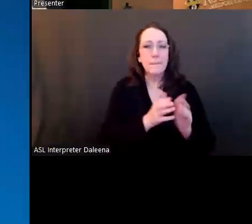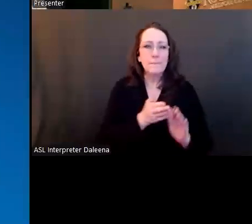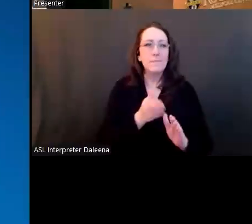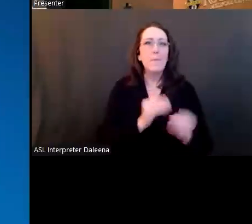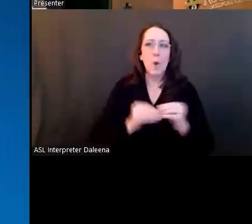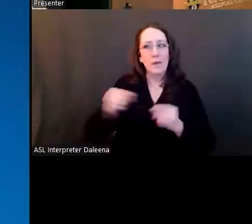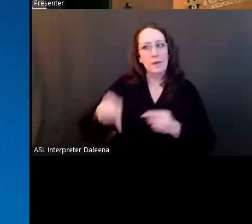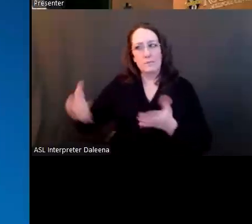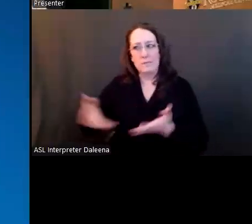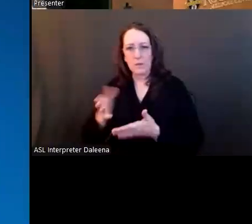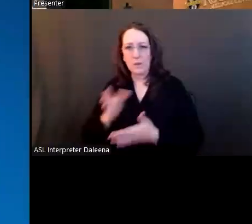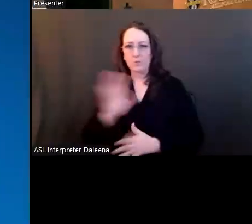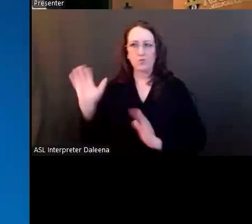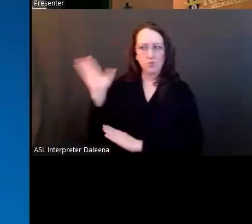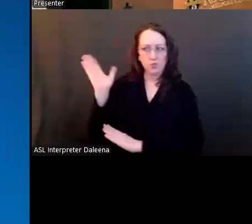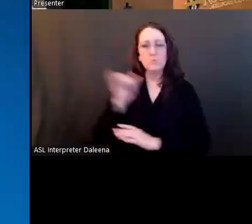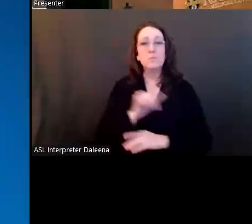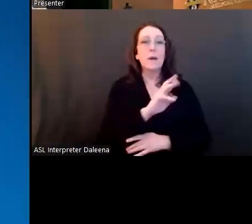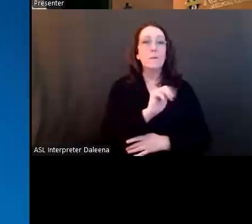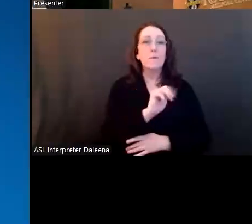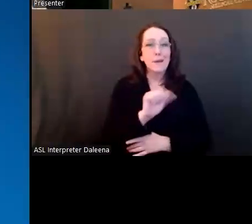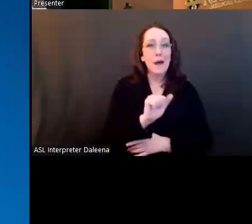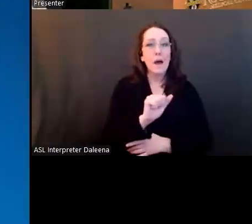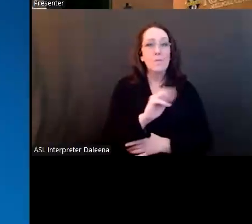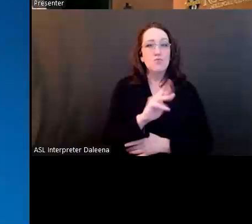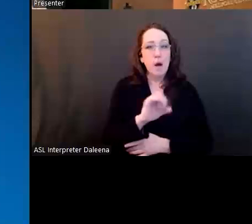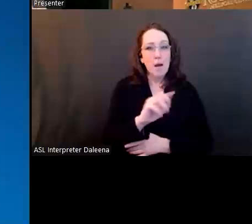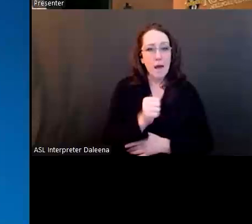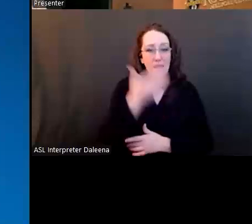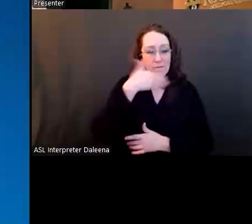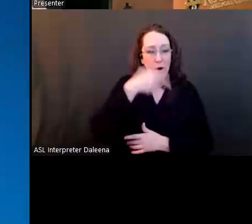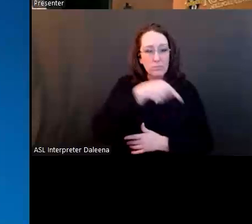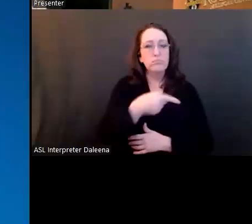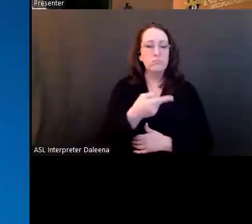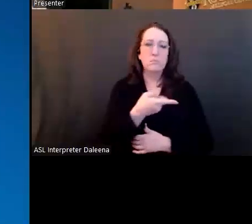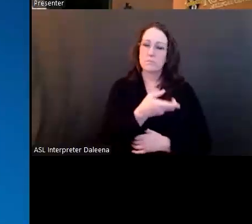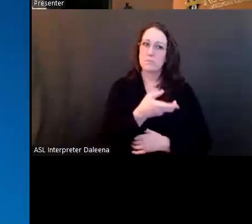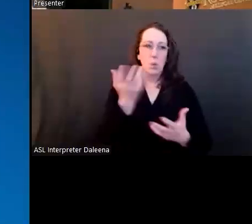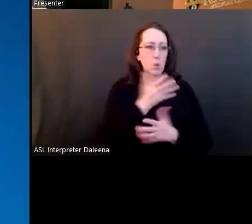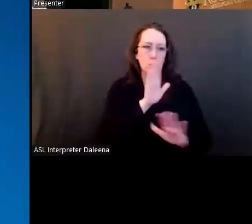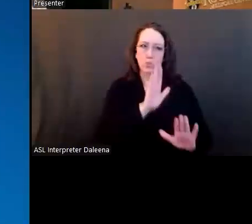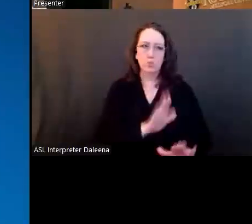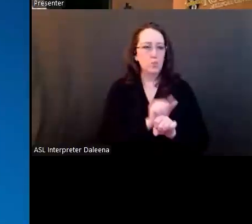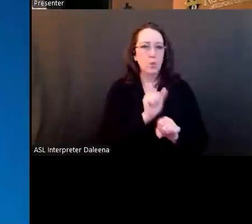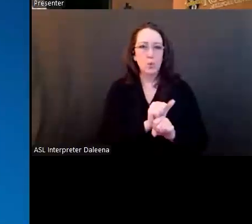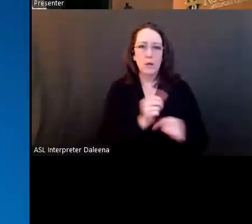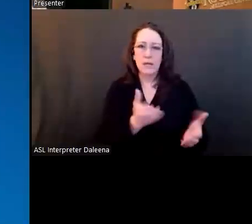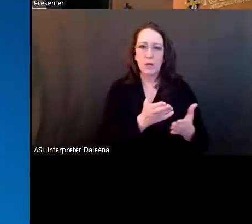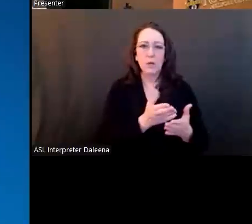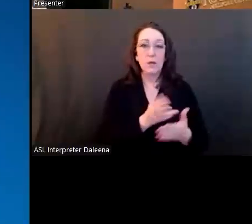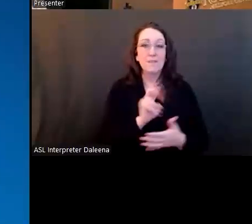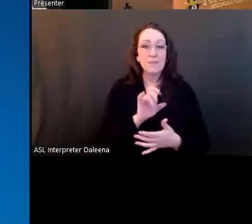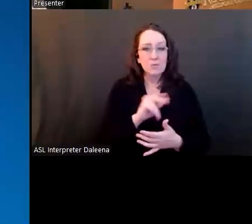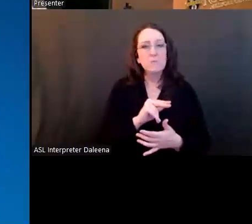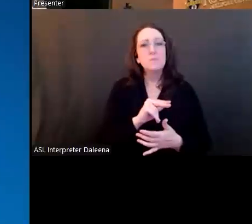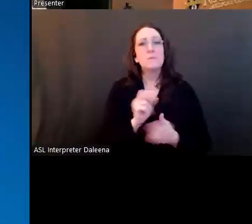you'll hear from. Maria Romano, who is here up front. Maria has done excellent work here, both with vision and